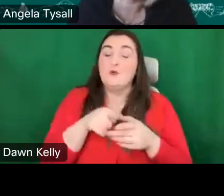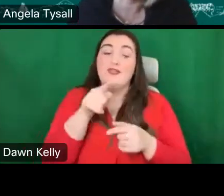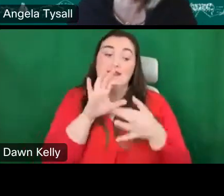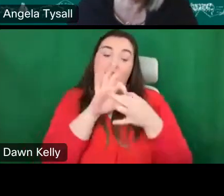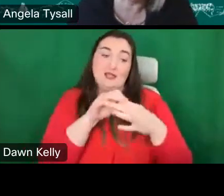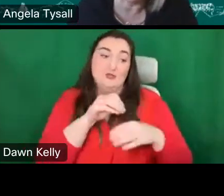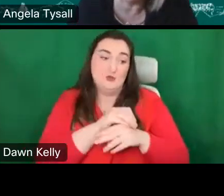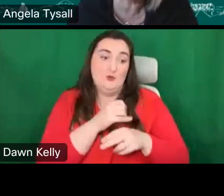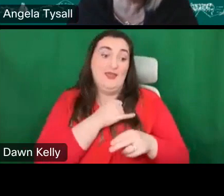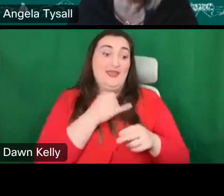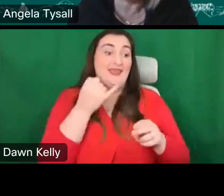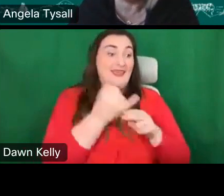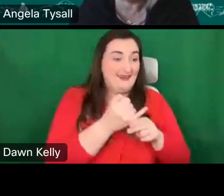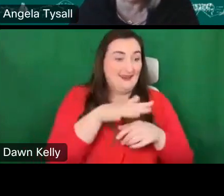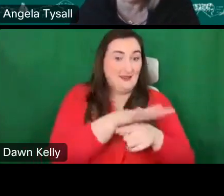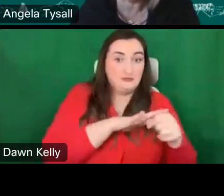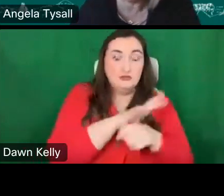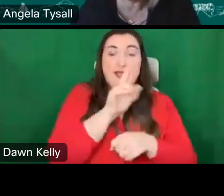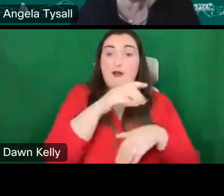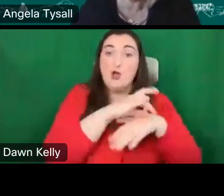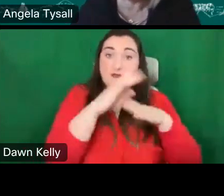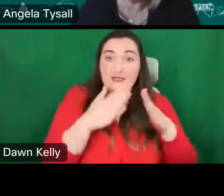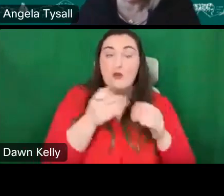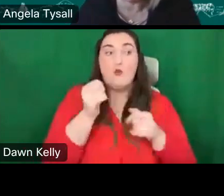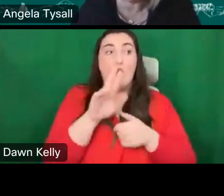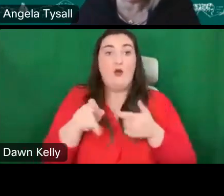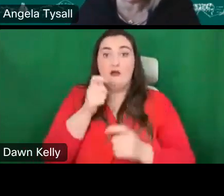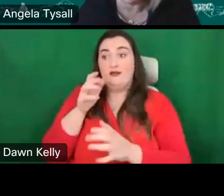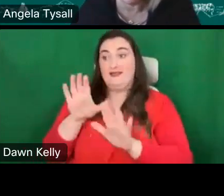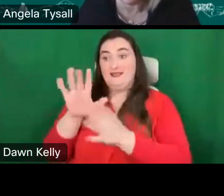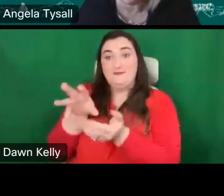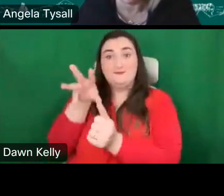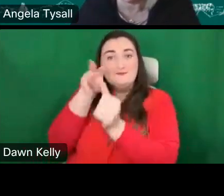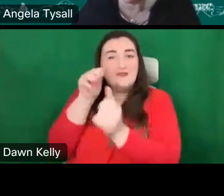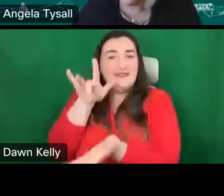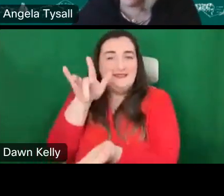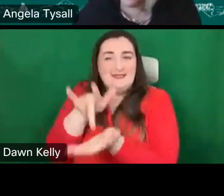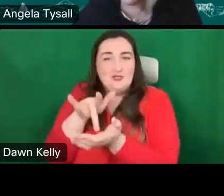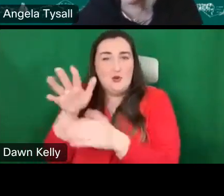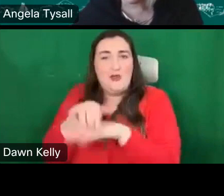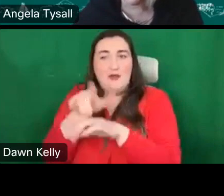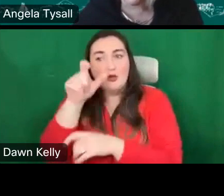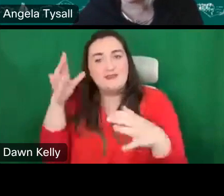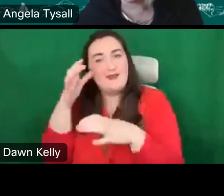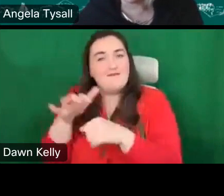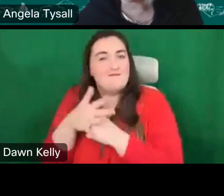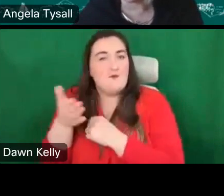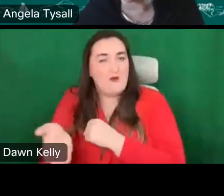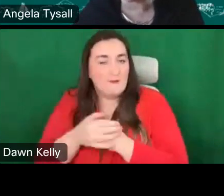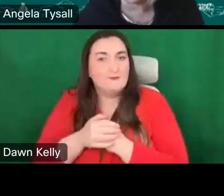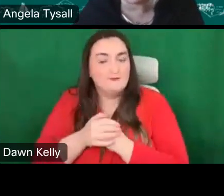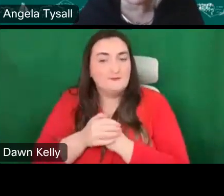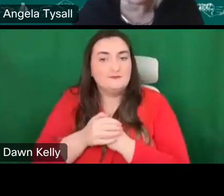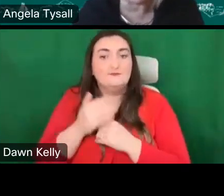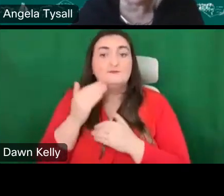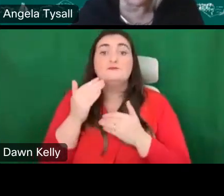or at a premises, it can be a hospital or it could be a designated centre where the patient is being cared for. So, so what